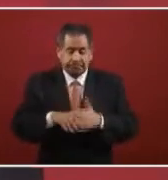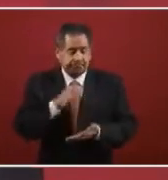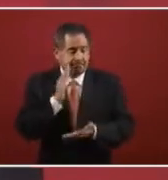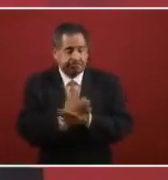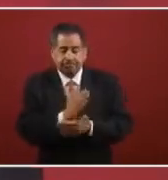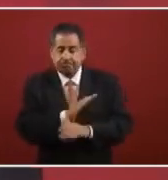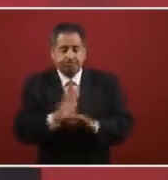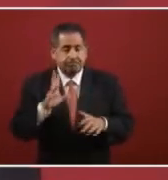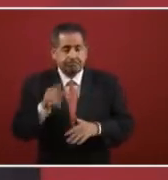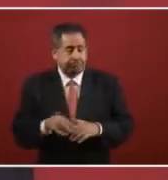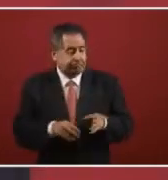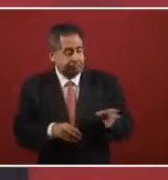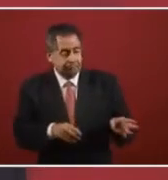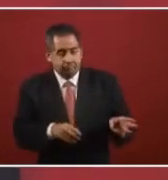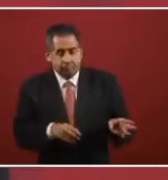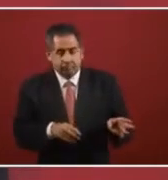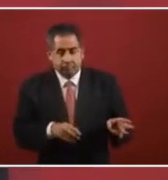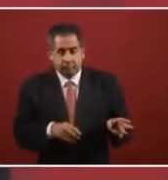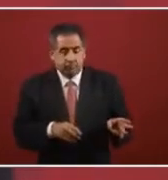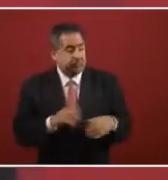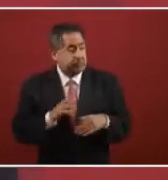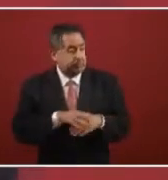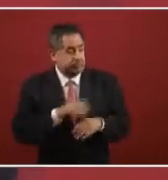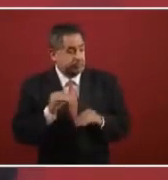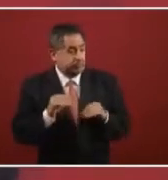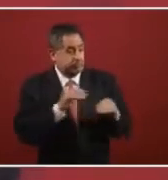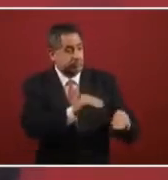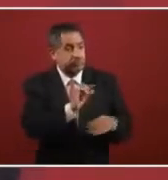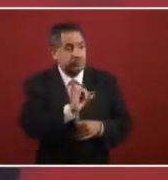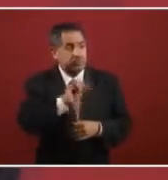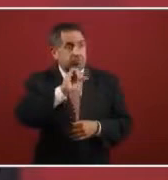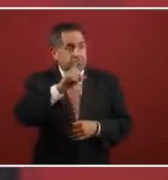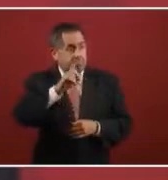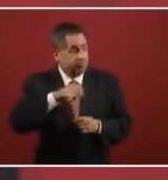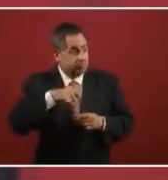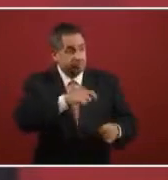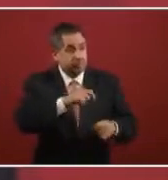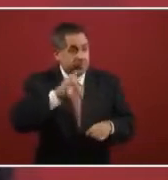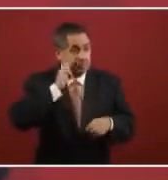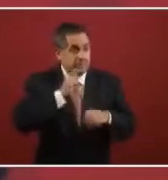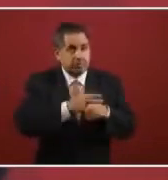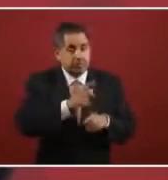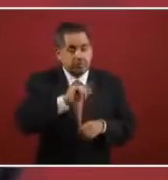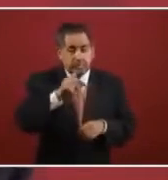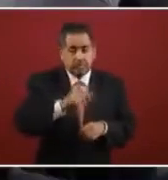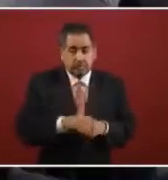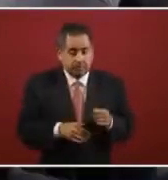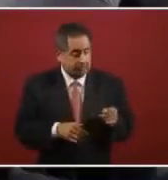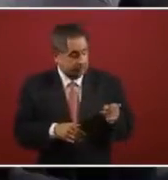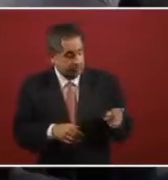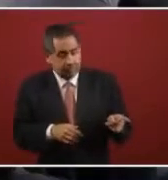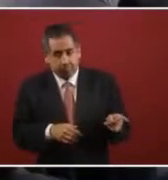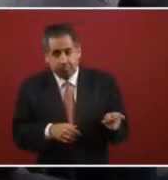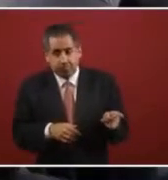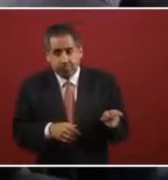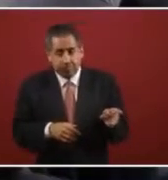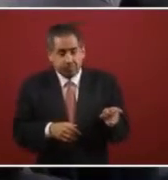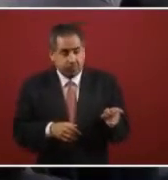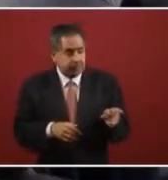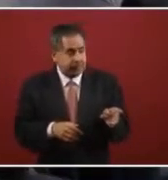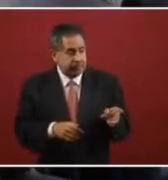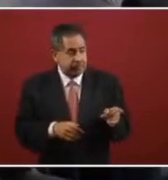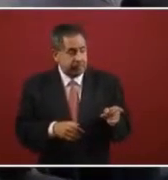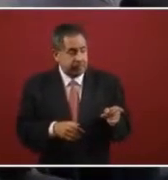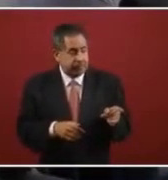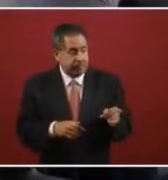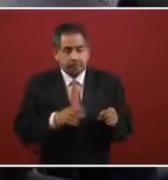anymore porque ya vas a ser because now you're going to be a functioning official, y vas a tener que and you